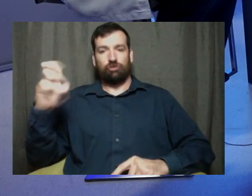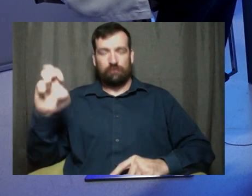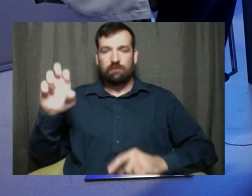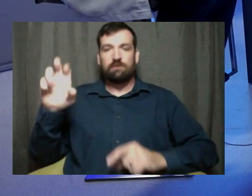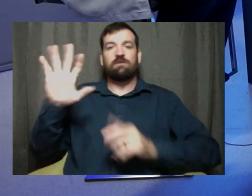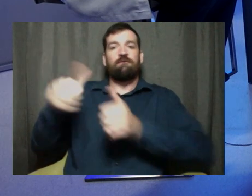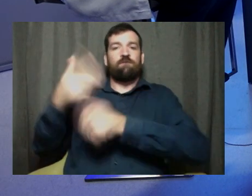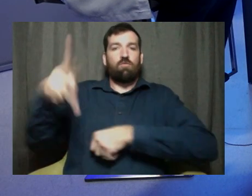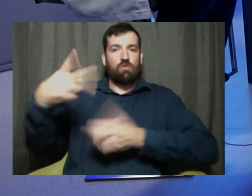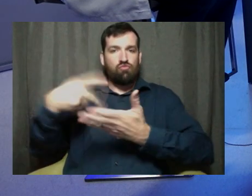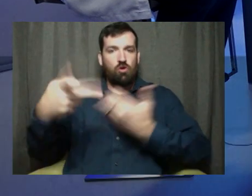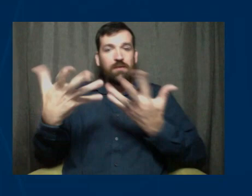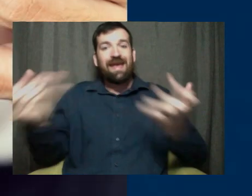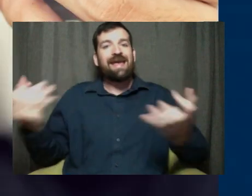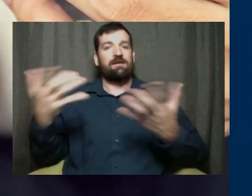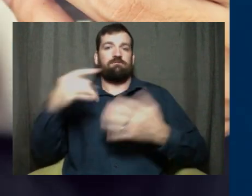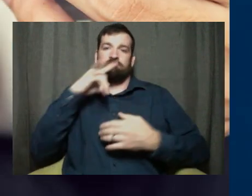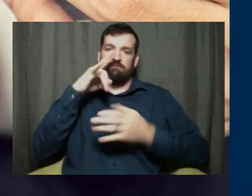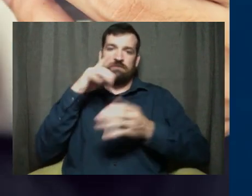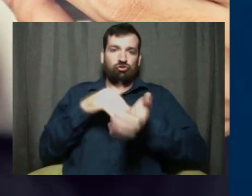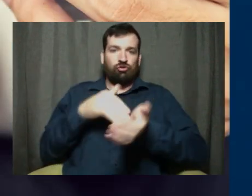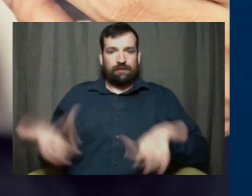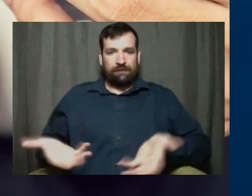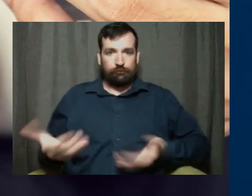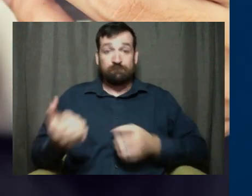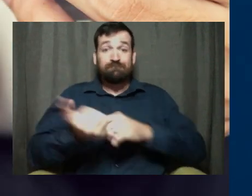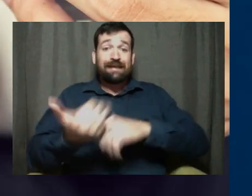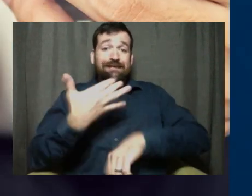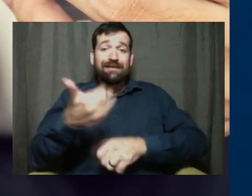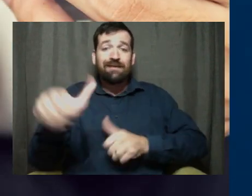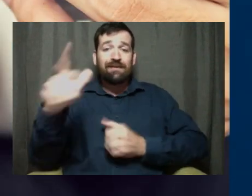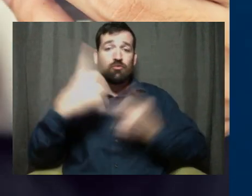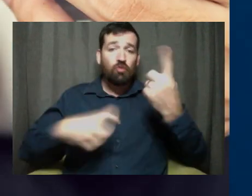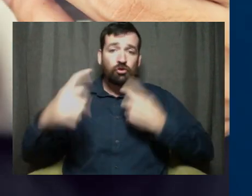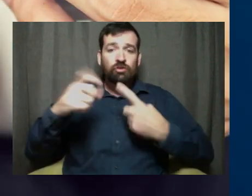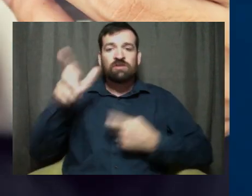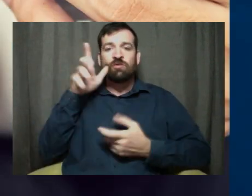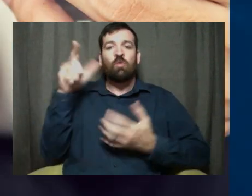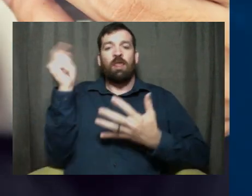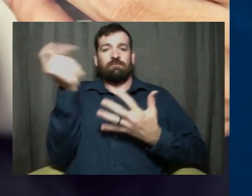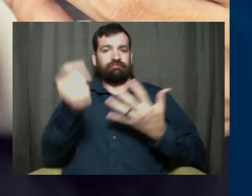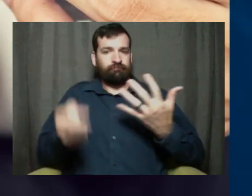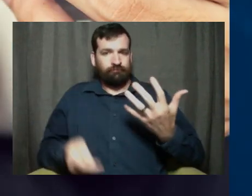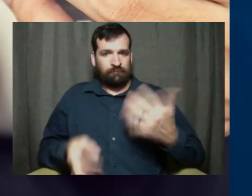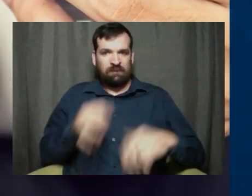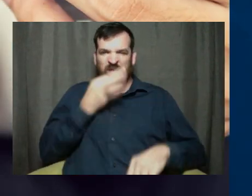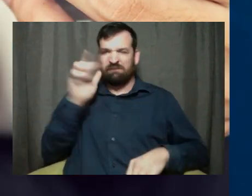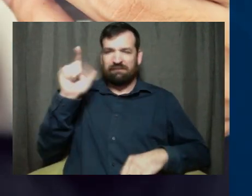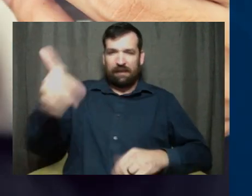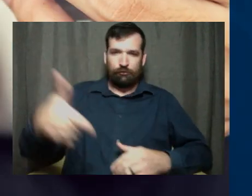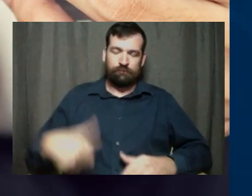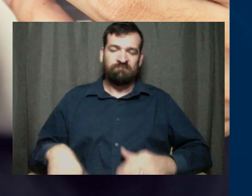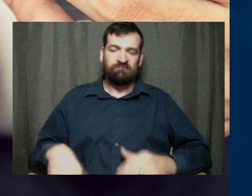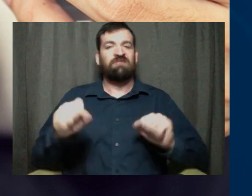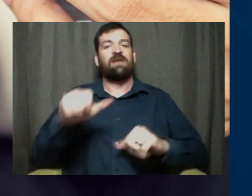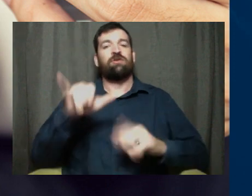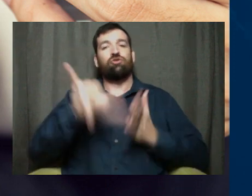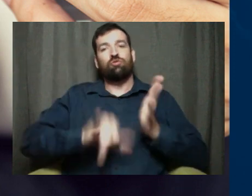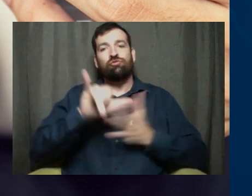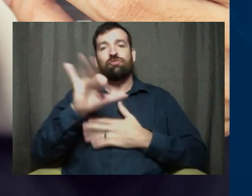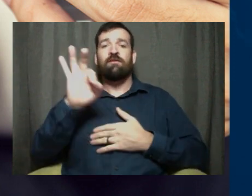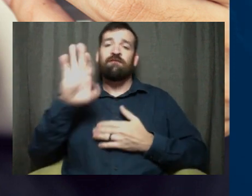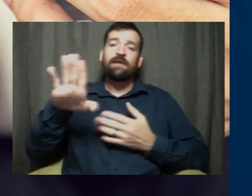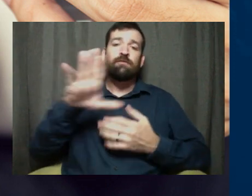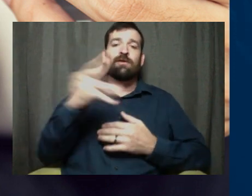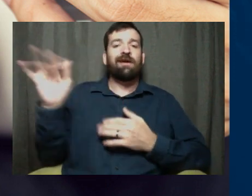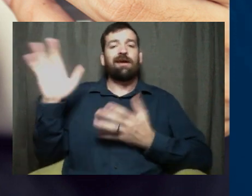here at the health system. So please send in your questions to us. We will get to those here a little bit later. You can send them on YouTube, Facebook, and the Medical